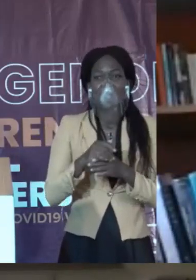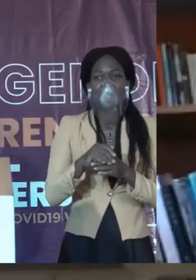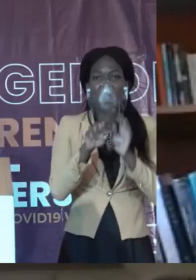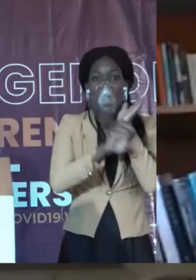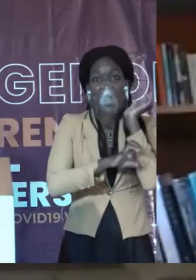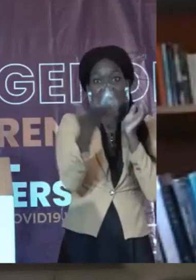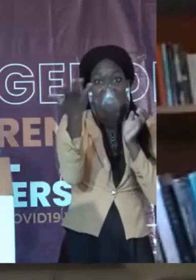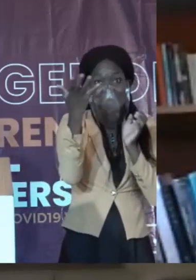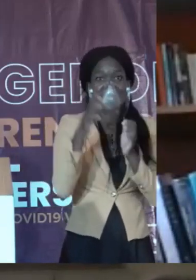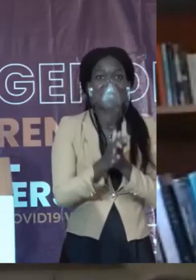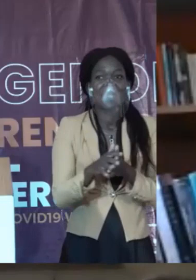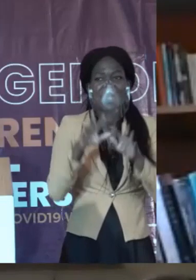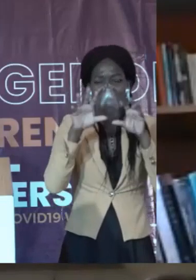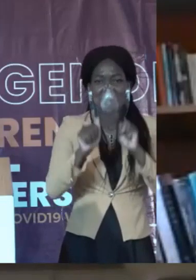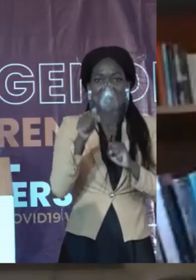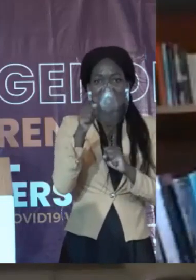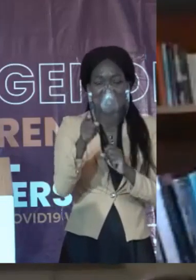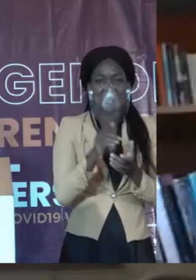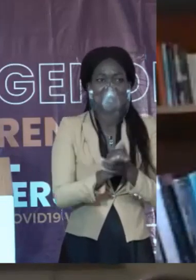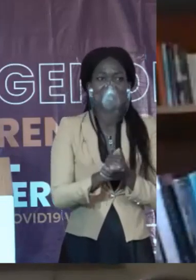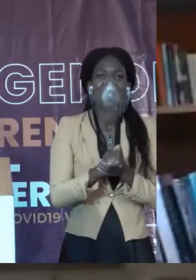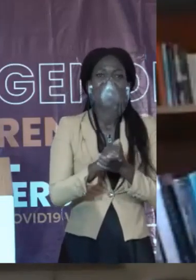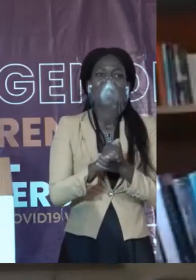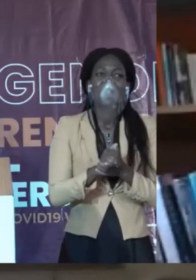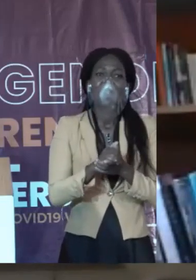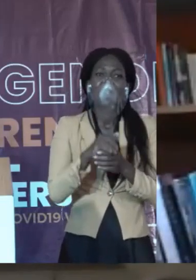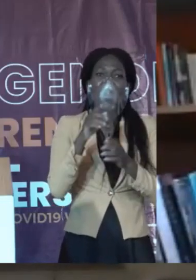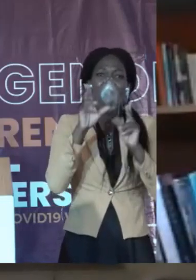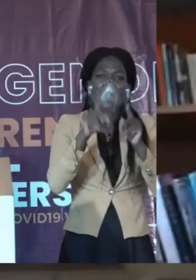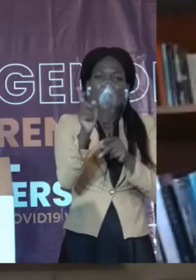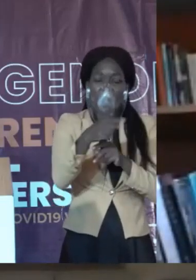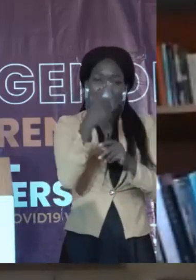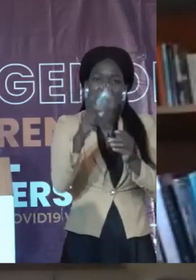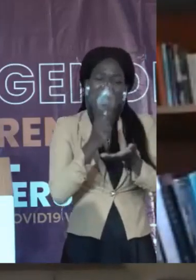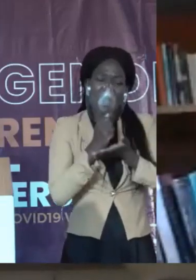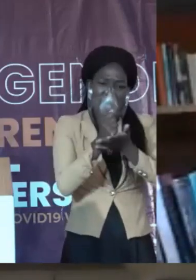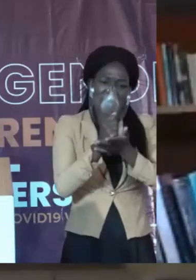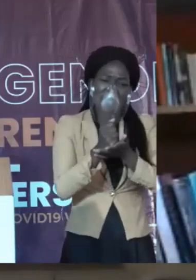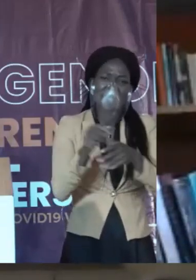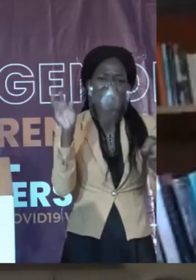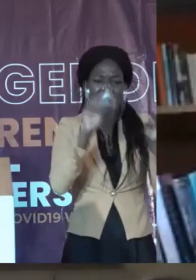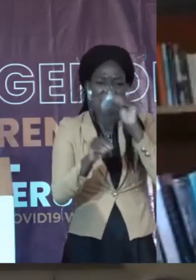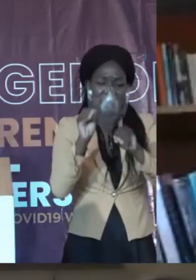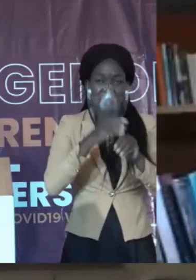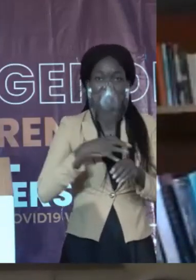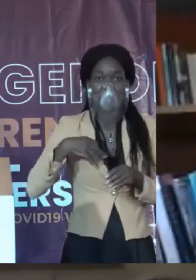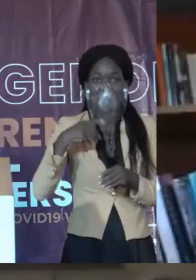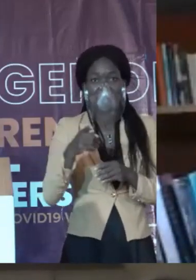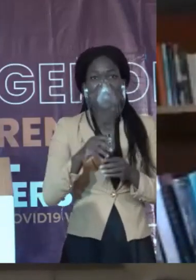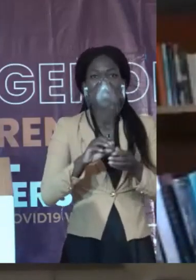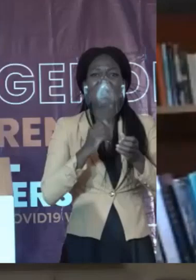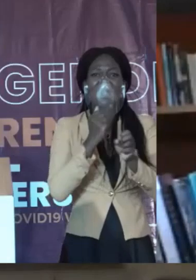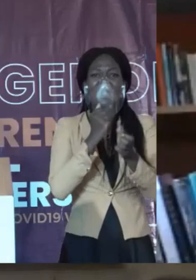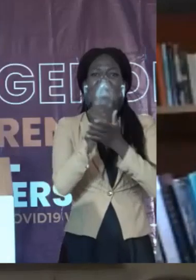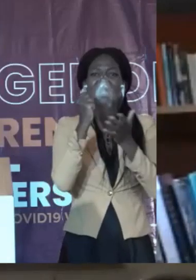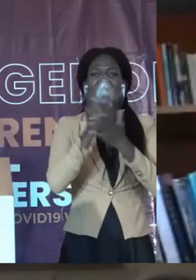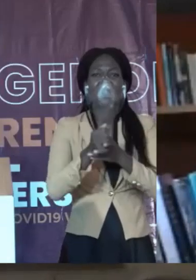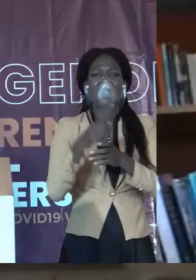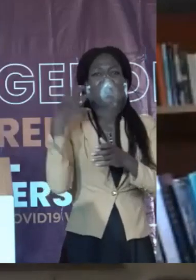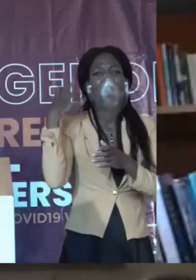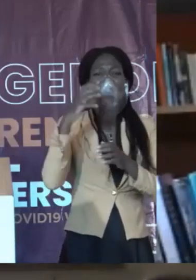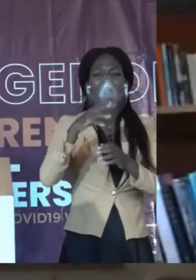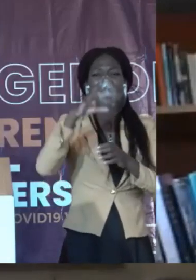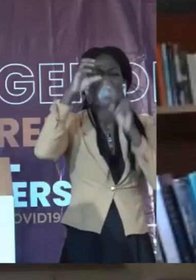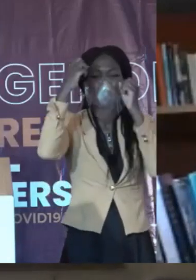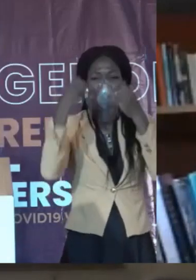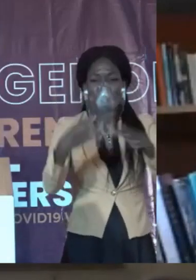of not investing in women was 17% reduction in GDP. So I completely, going